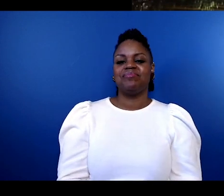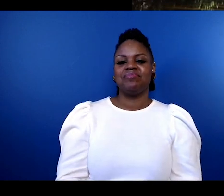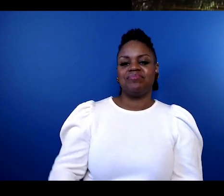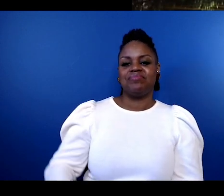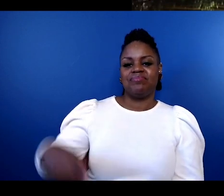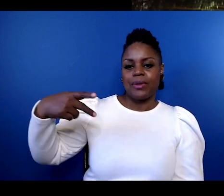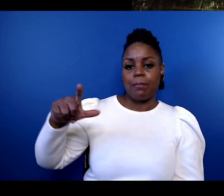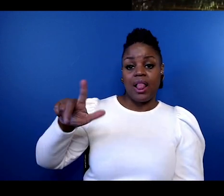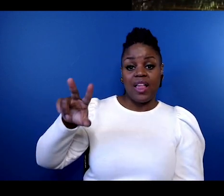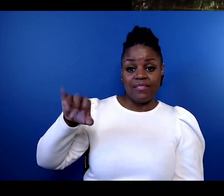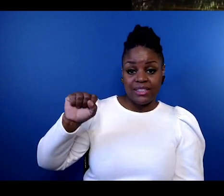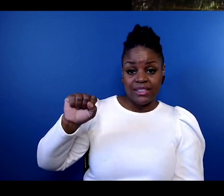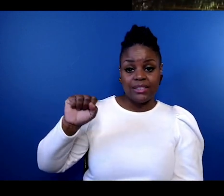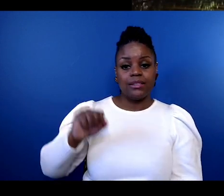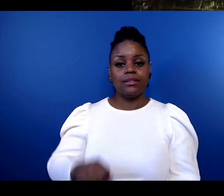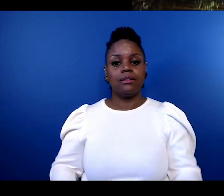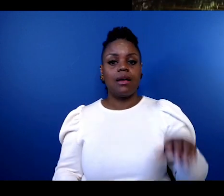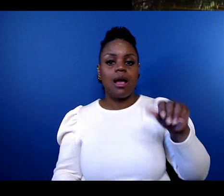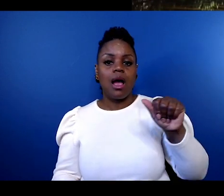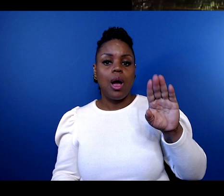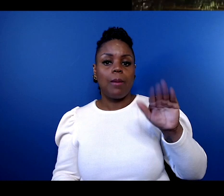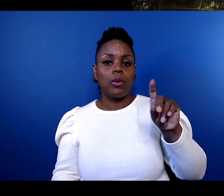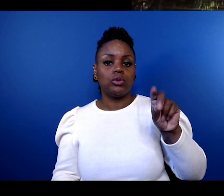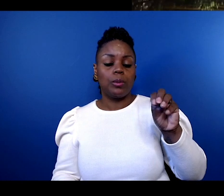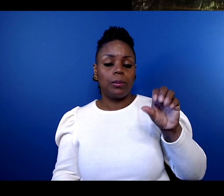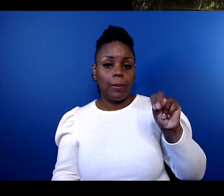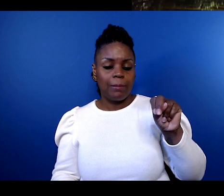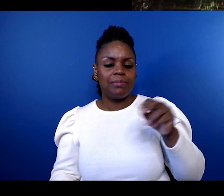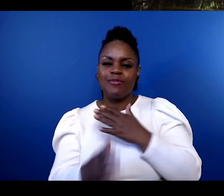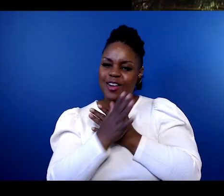Release any tension from the neck and the jaw.